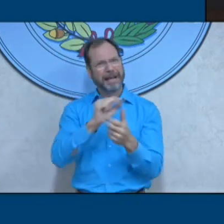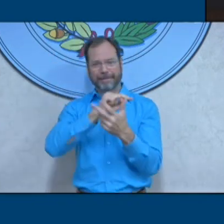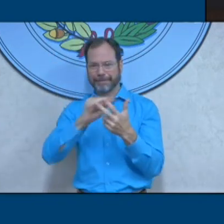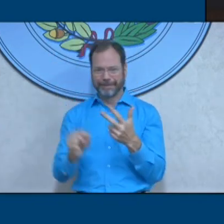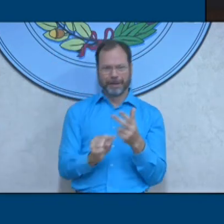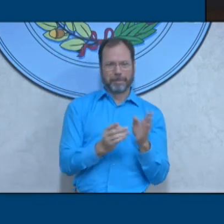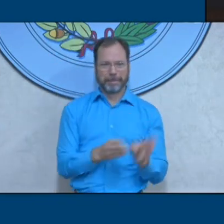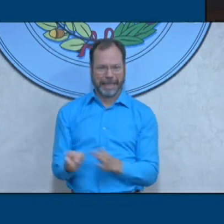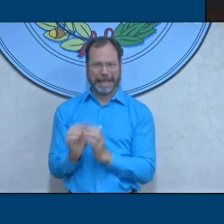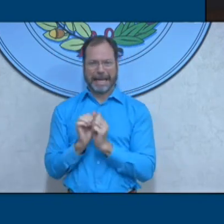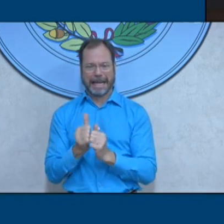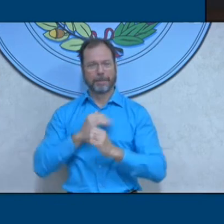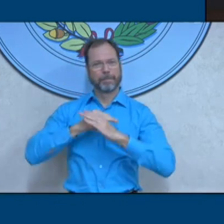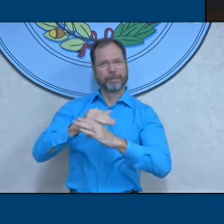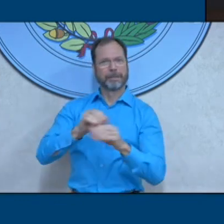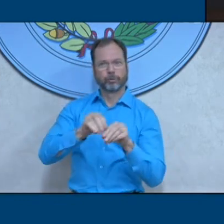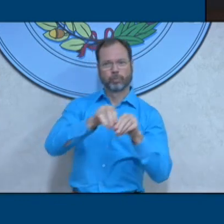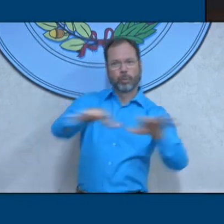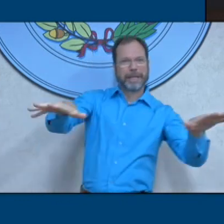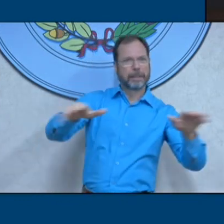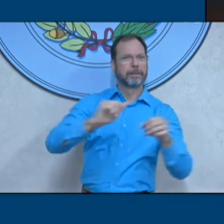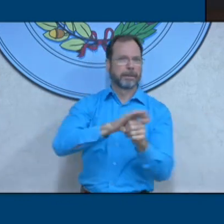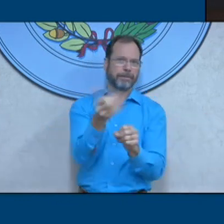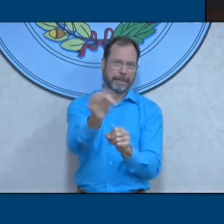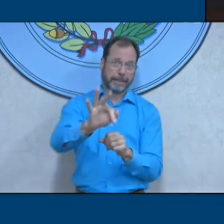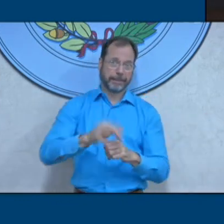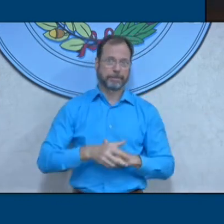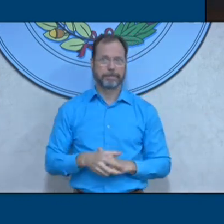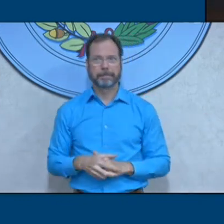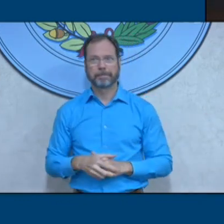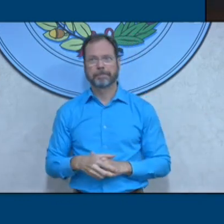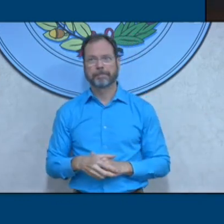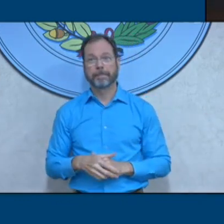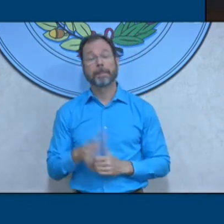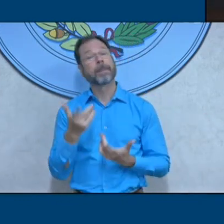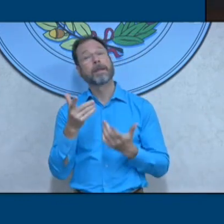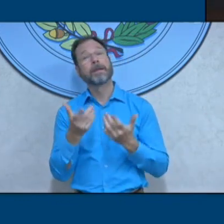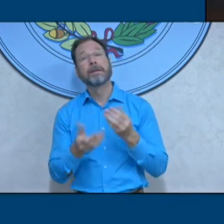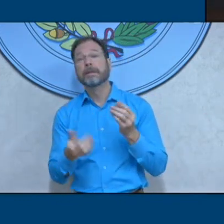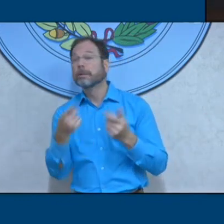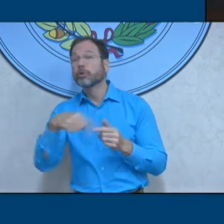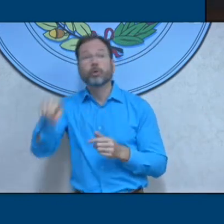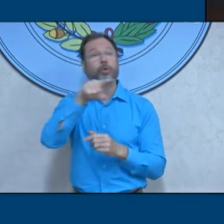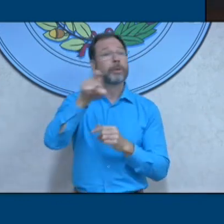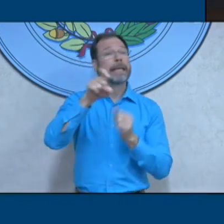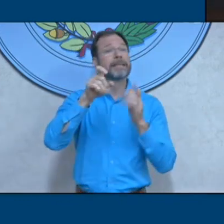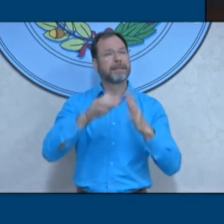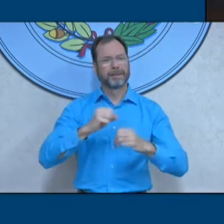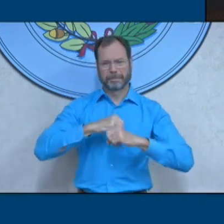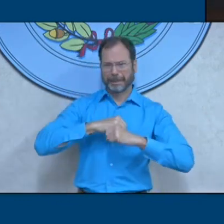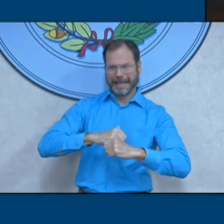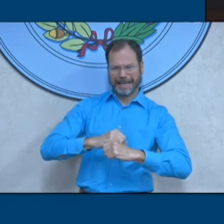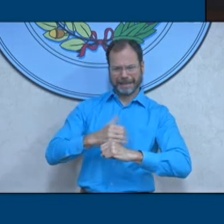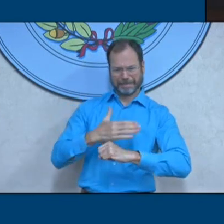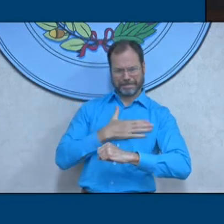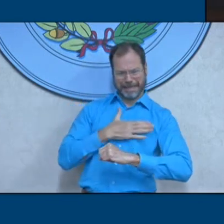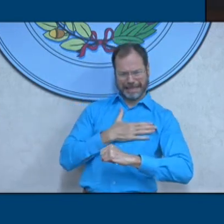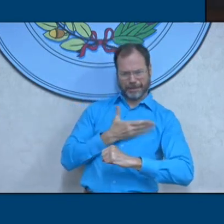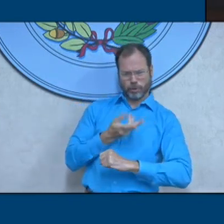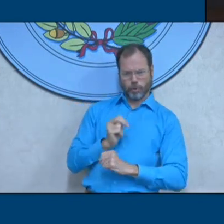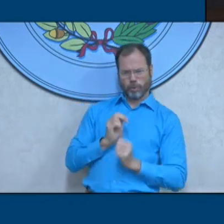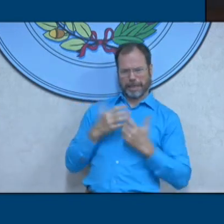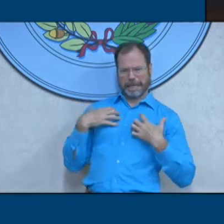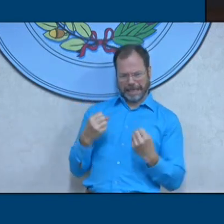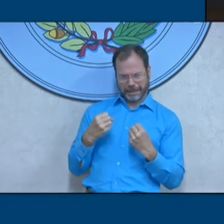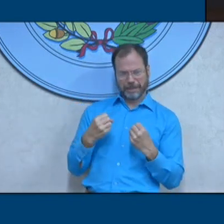safe strategies to prevent the spread of COVID-19. The more that Texans protect their own